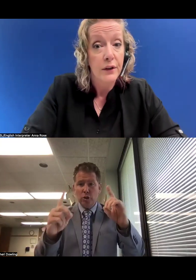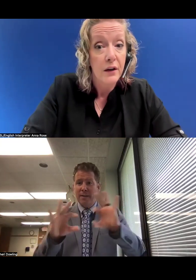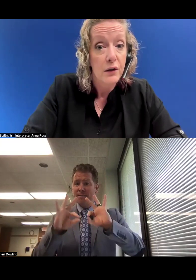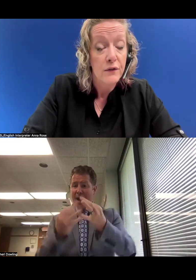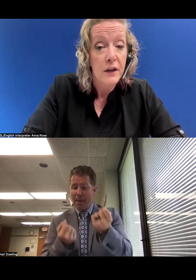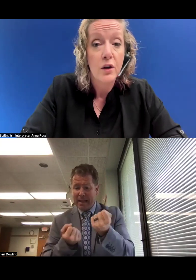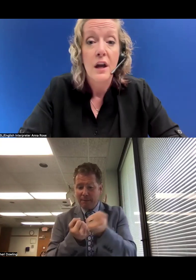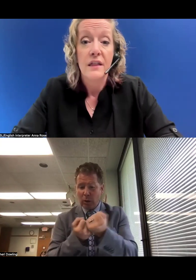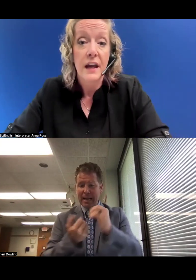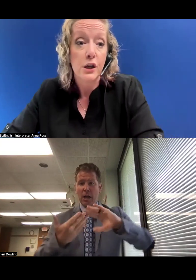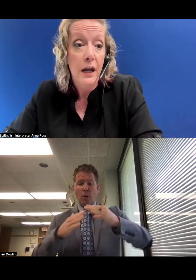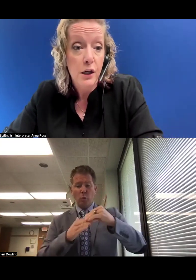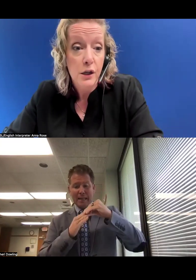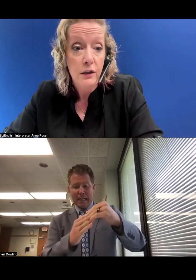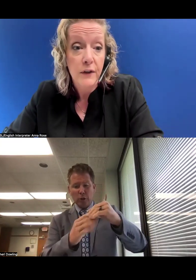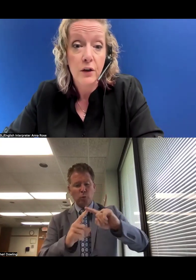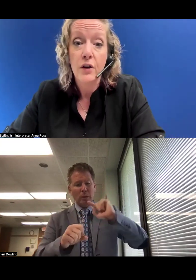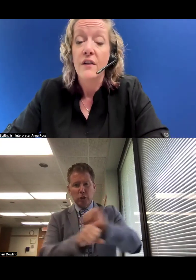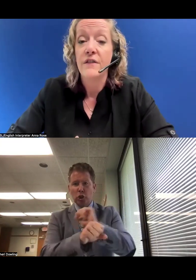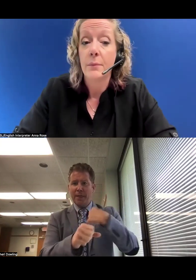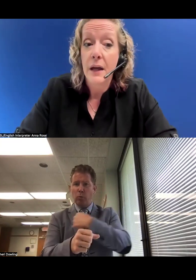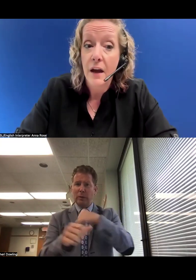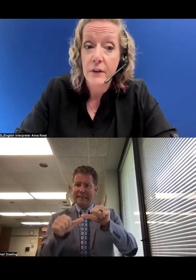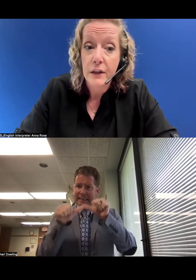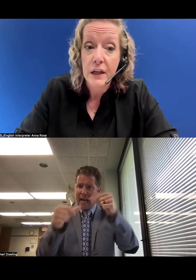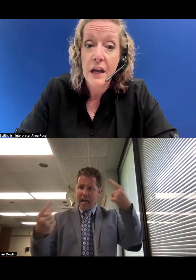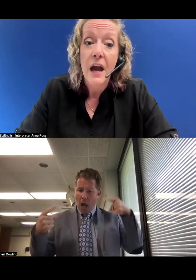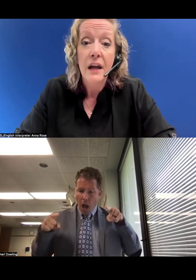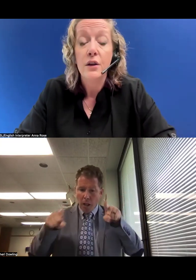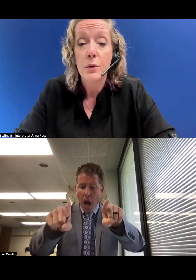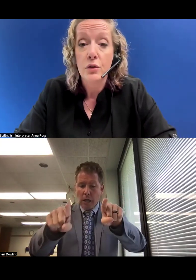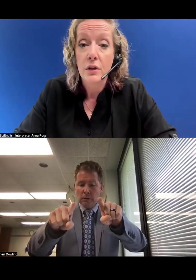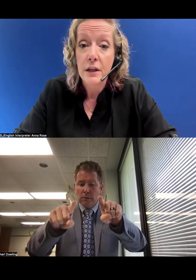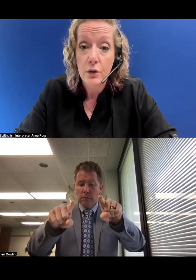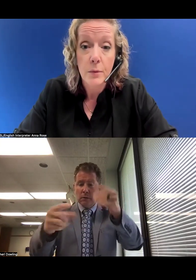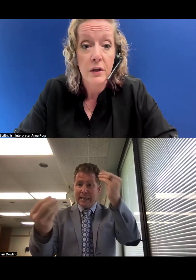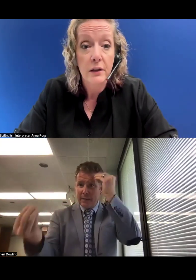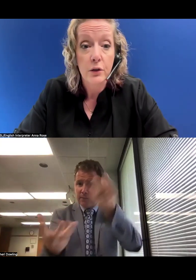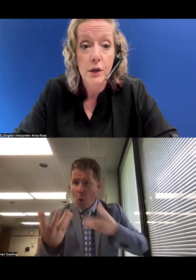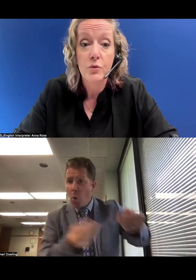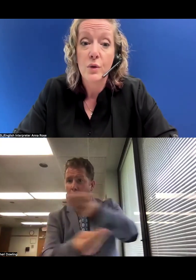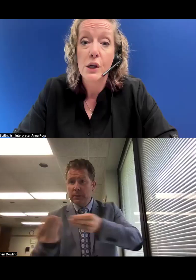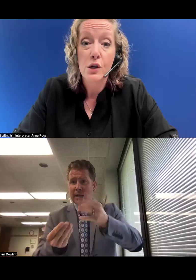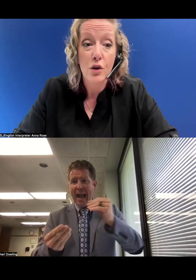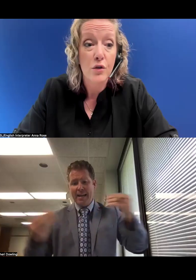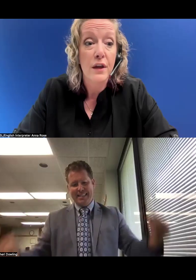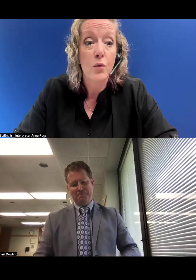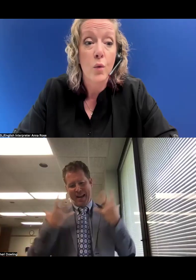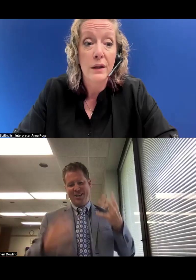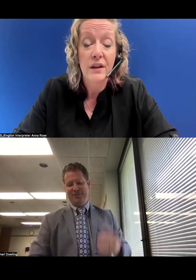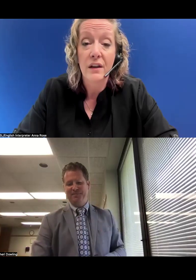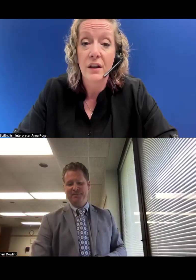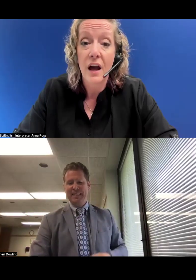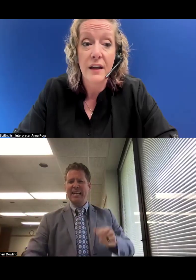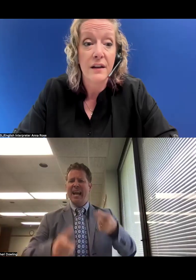the healthcare sphere, the education sphere, family advocacy, and community leadership to ensure that